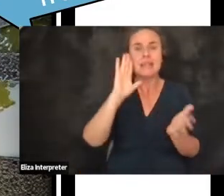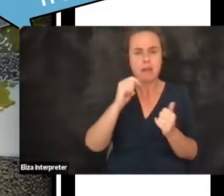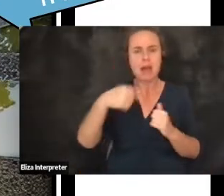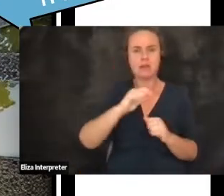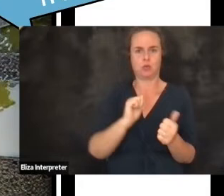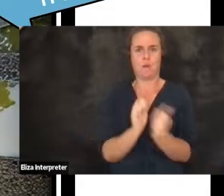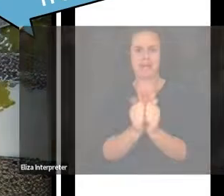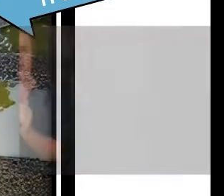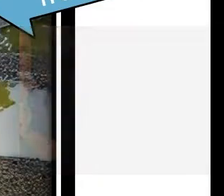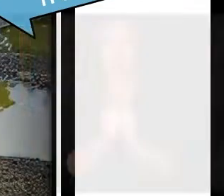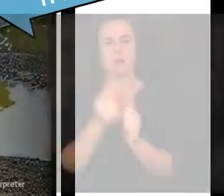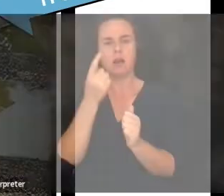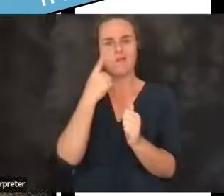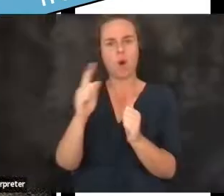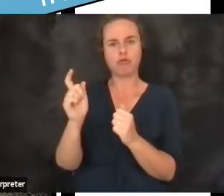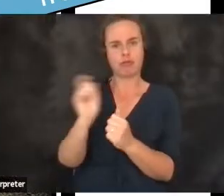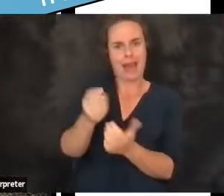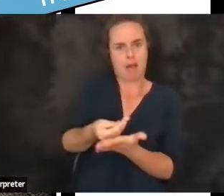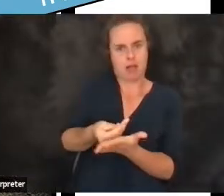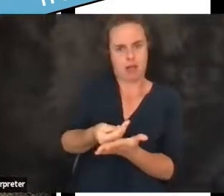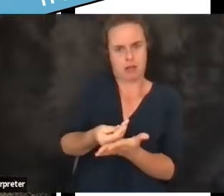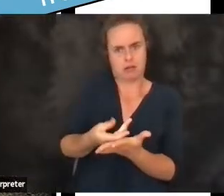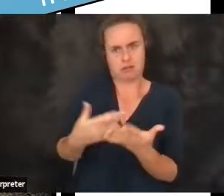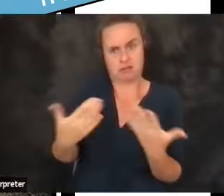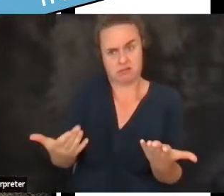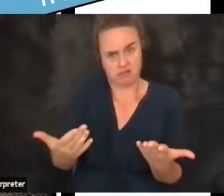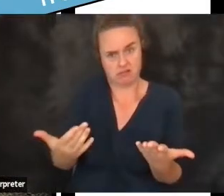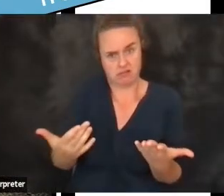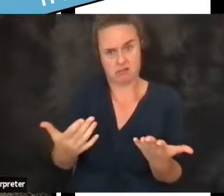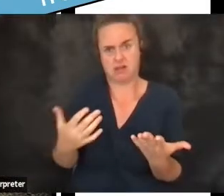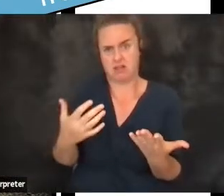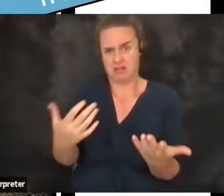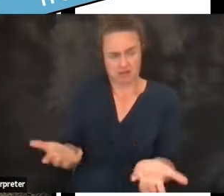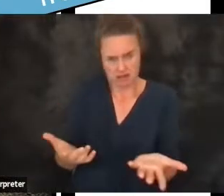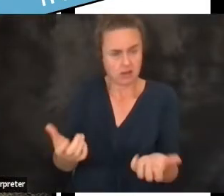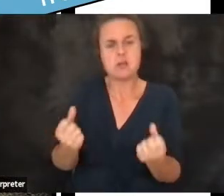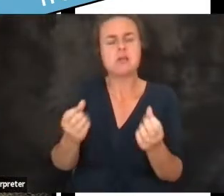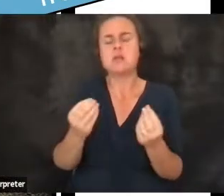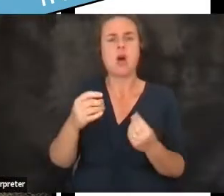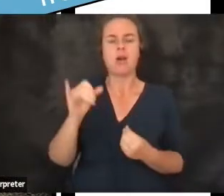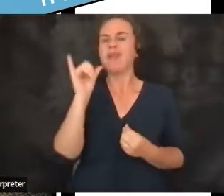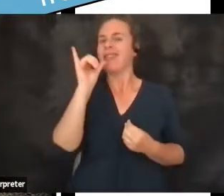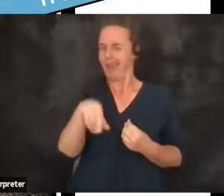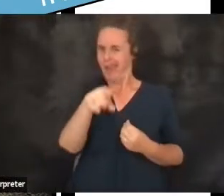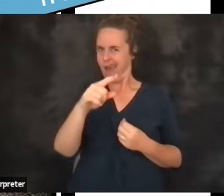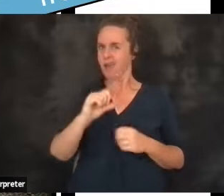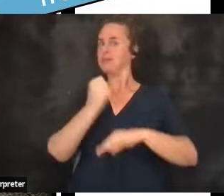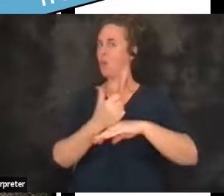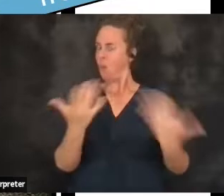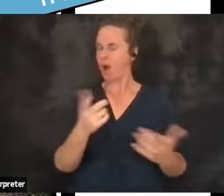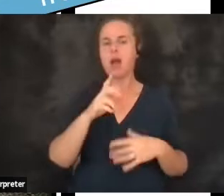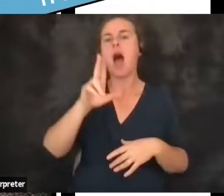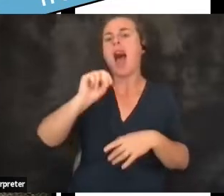more complicated. So there are lots of ways in which this can feel and be unreliable for children and